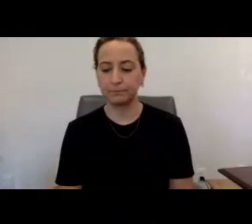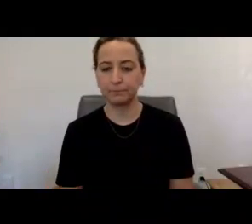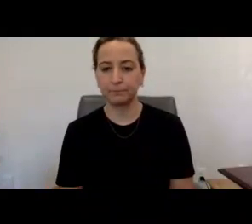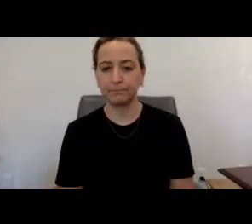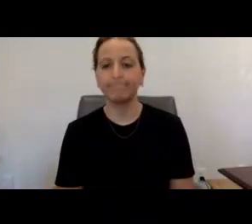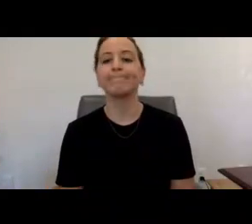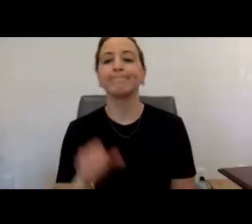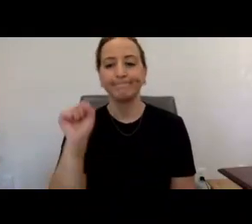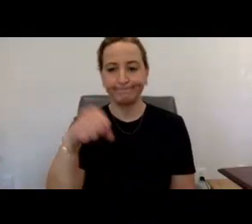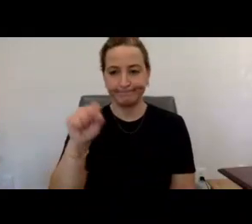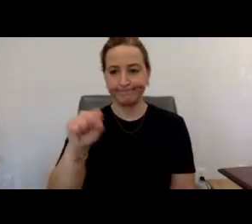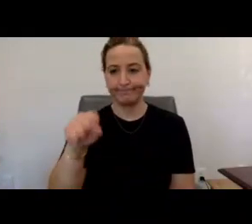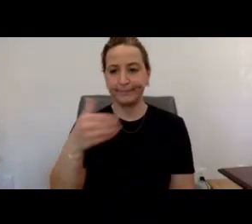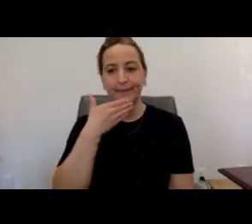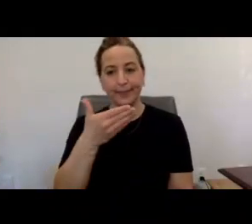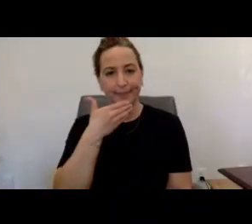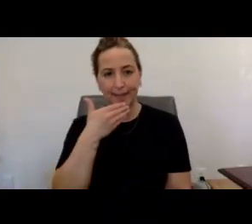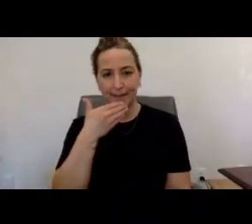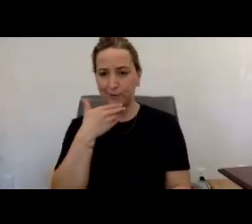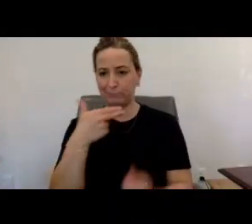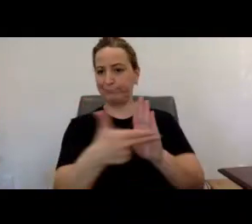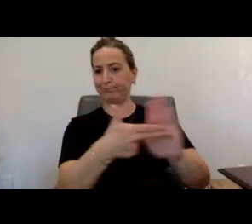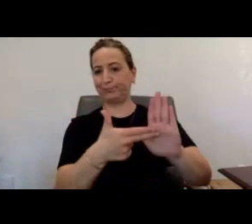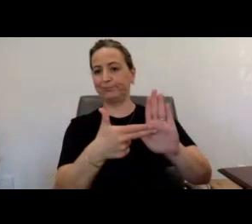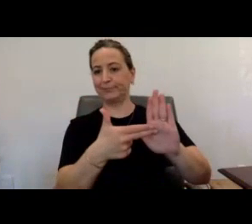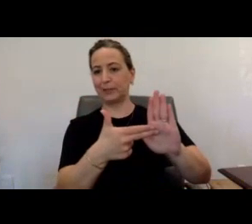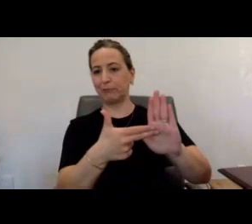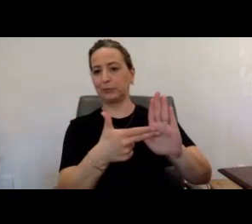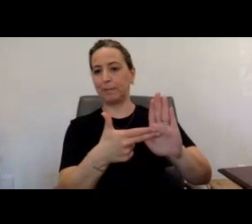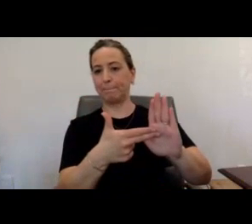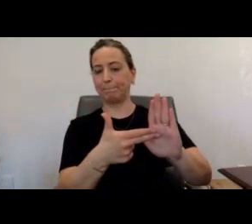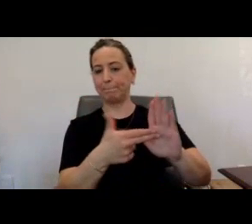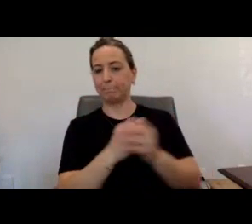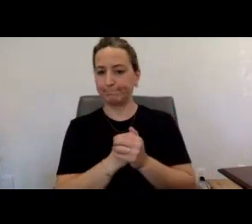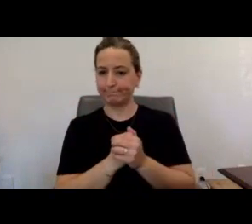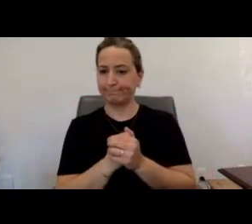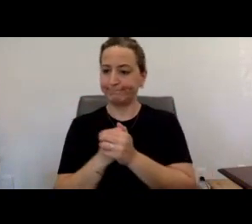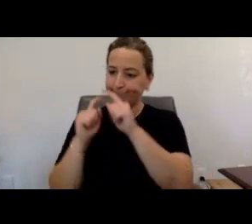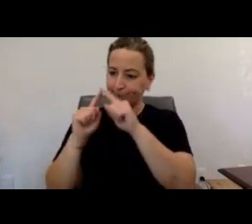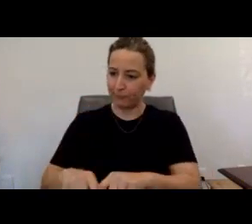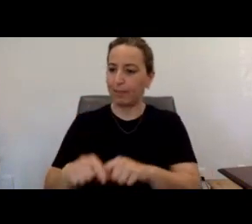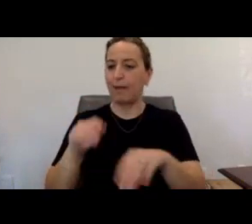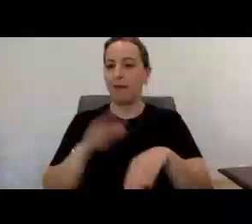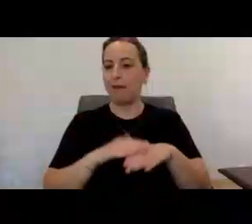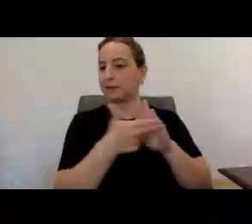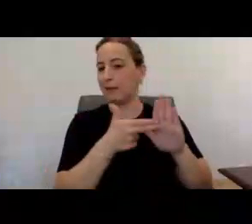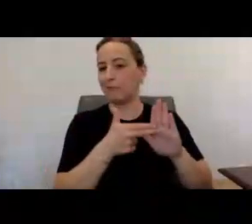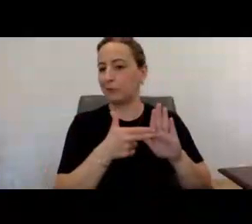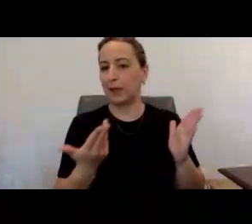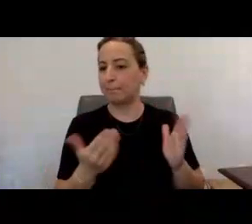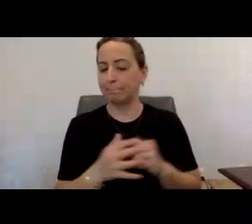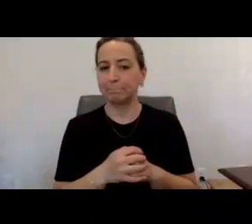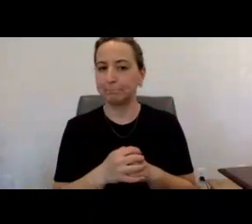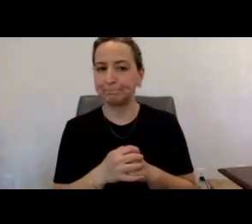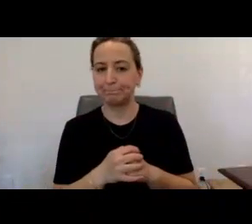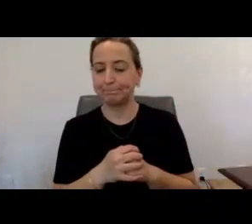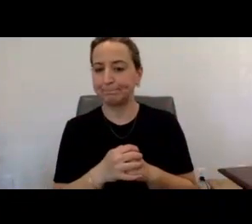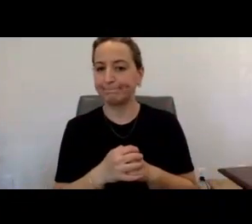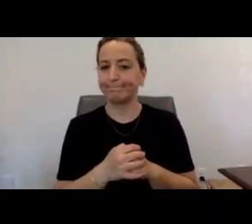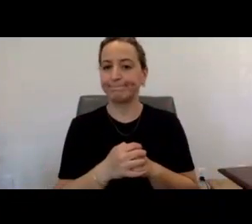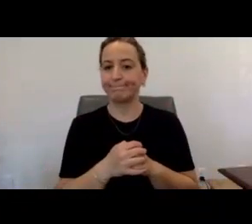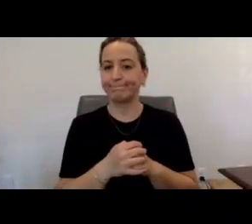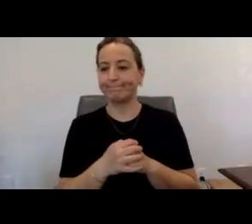Yeah, thank you. Stereotyping, absolutely. So they could be relying on stereotypes just to think